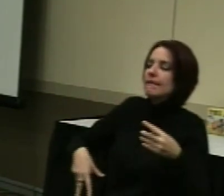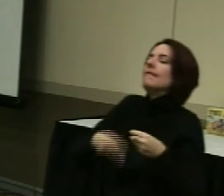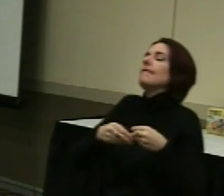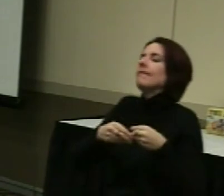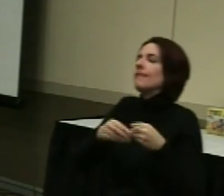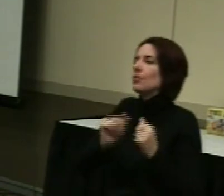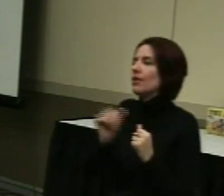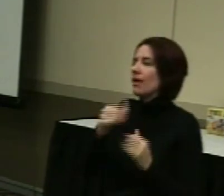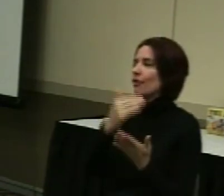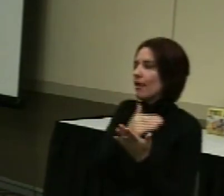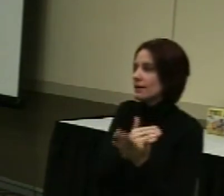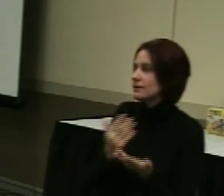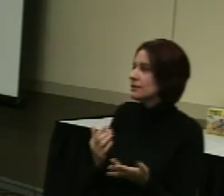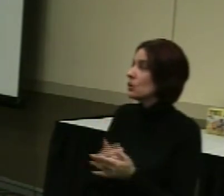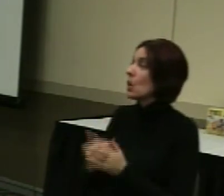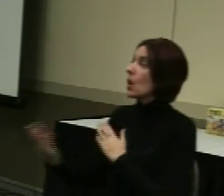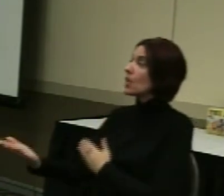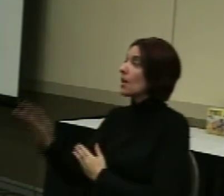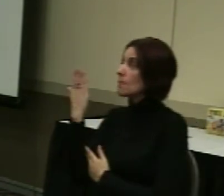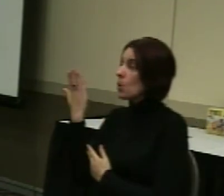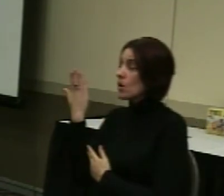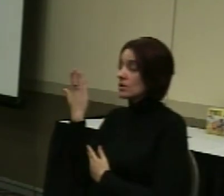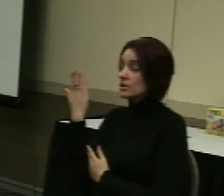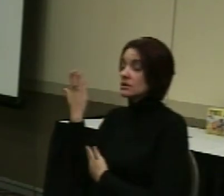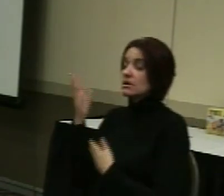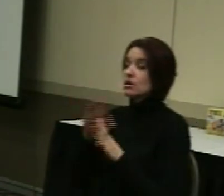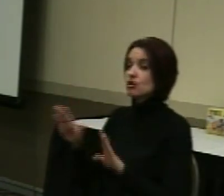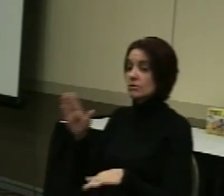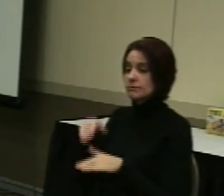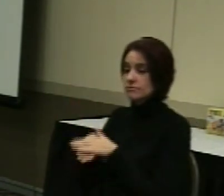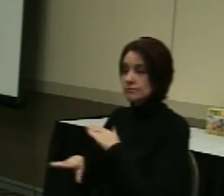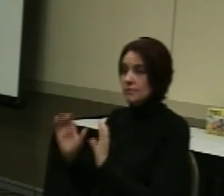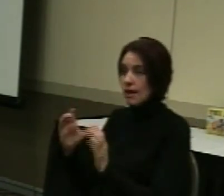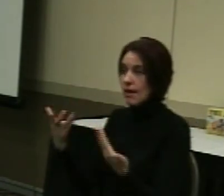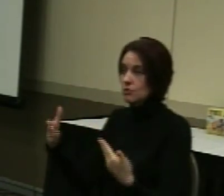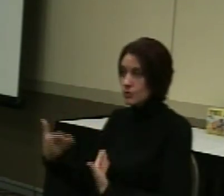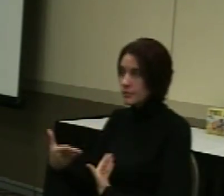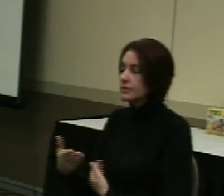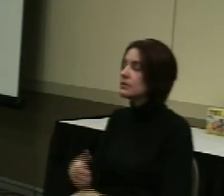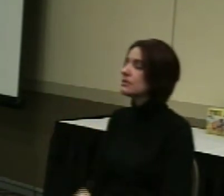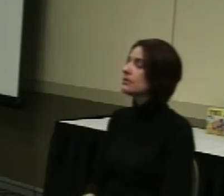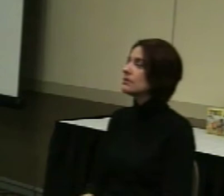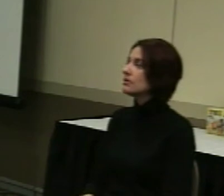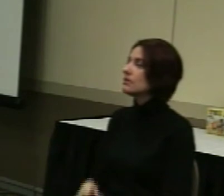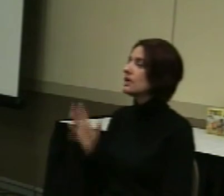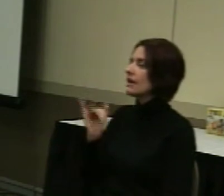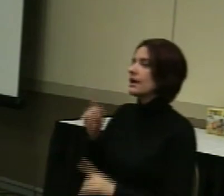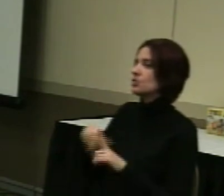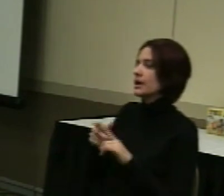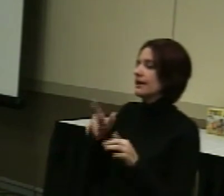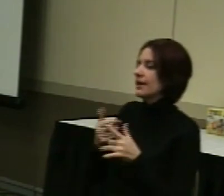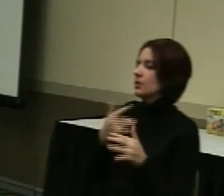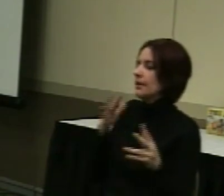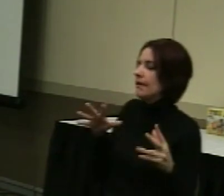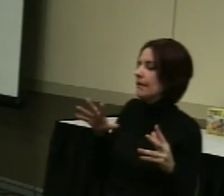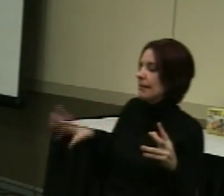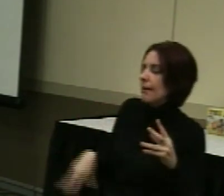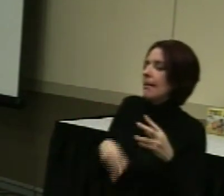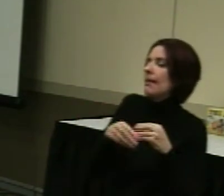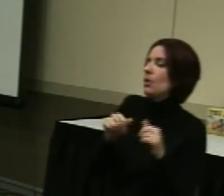Or in the morning when the child walks in the door into the classroom, you could infuse it into a routine in the